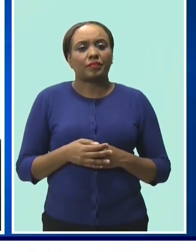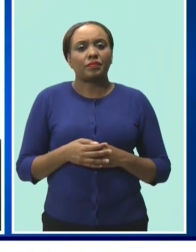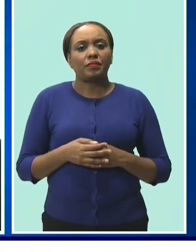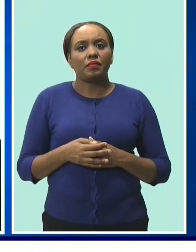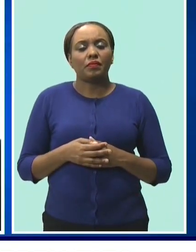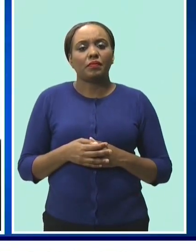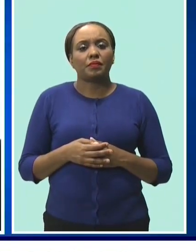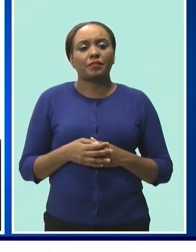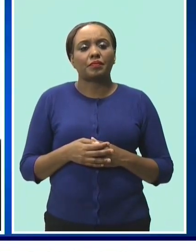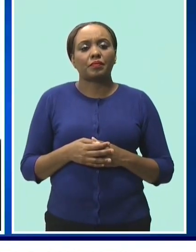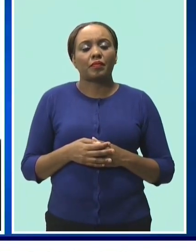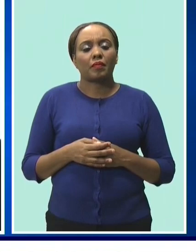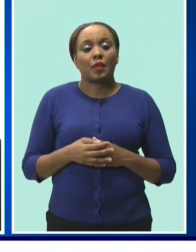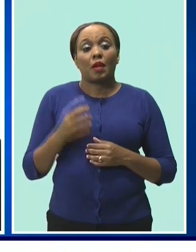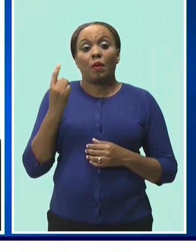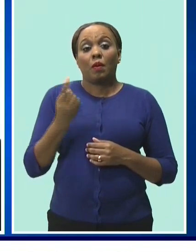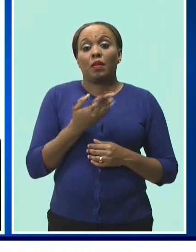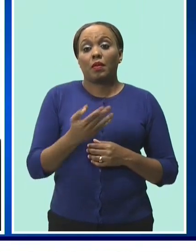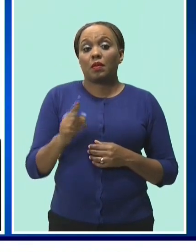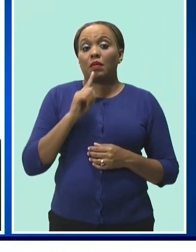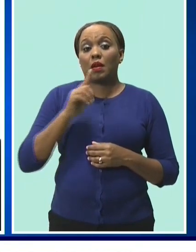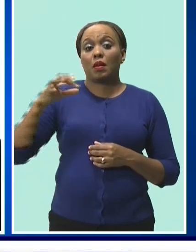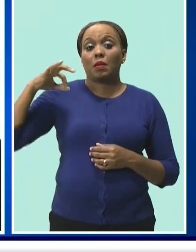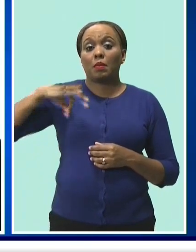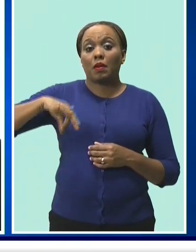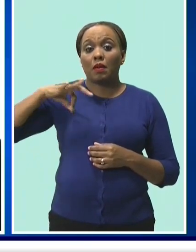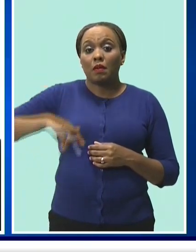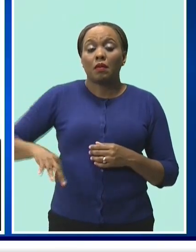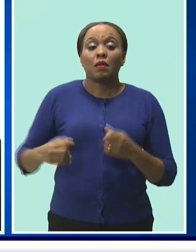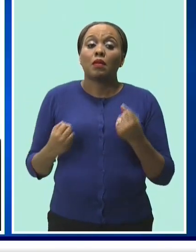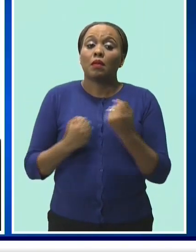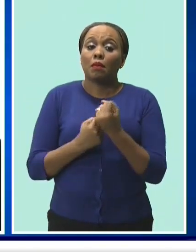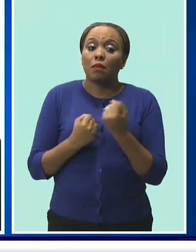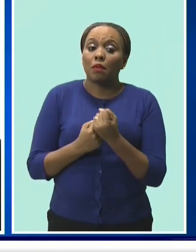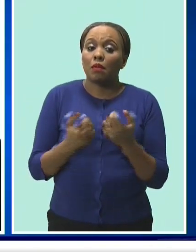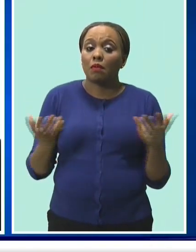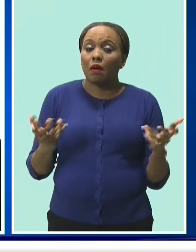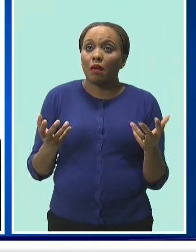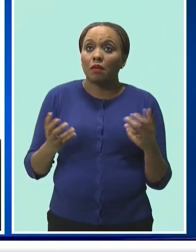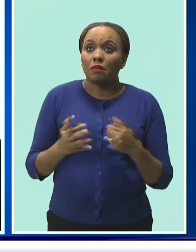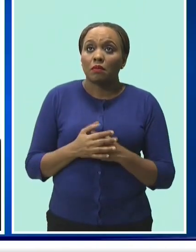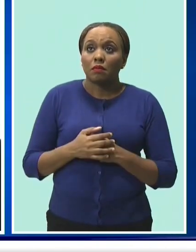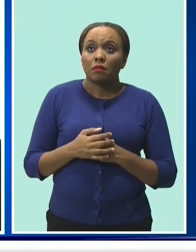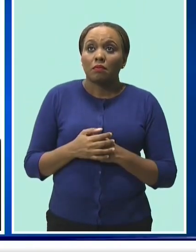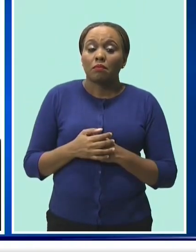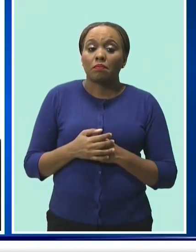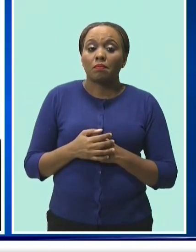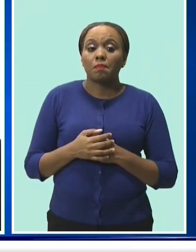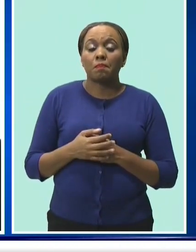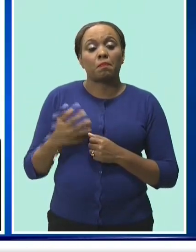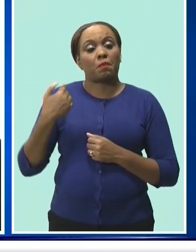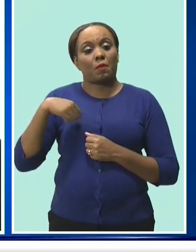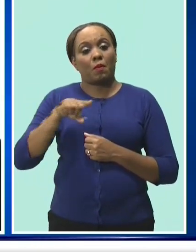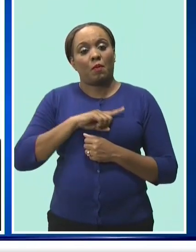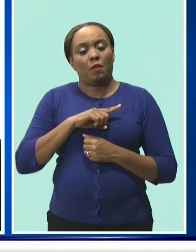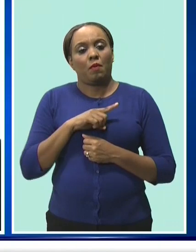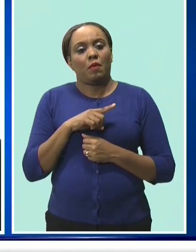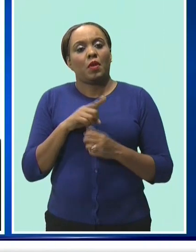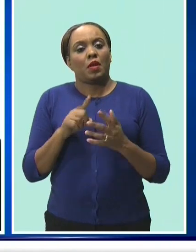the areas that will benefit from that support right away is, we already commenced the process